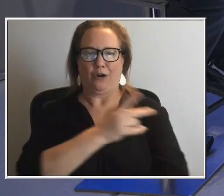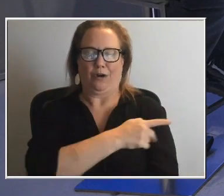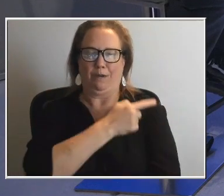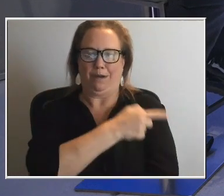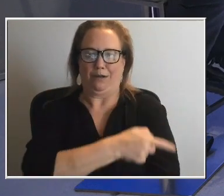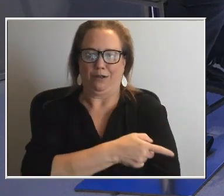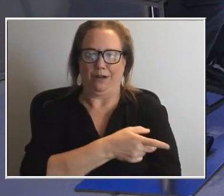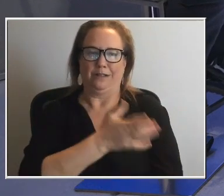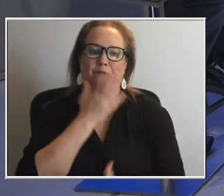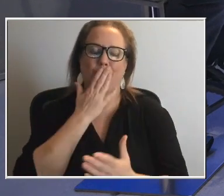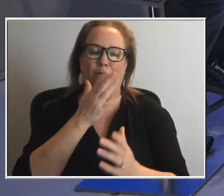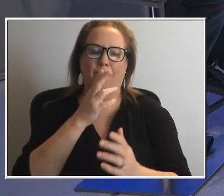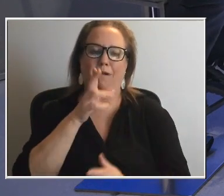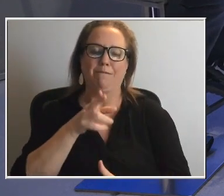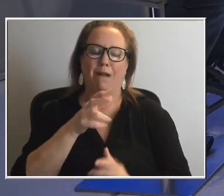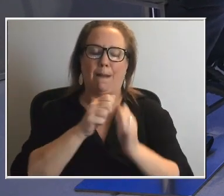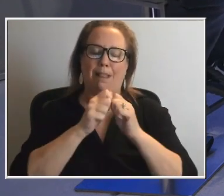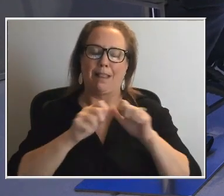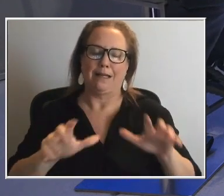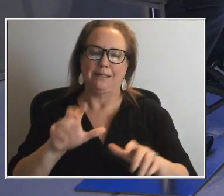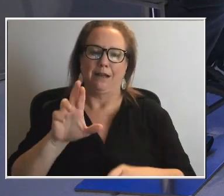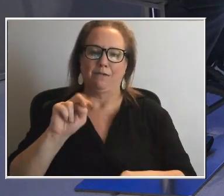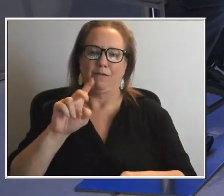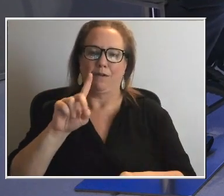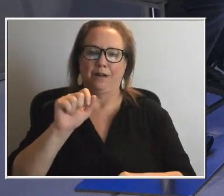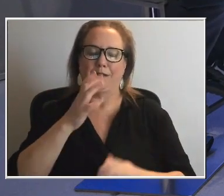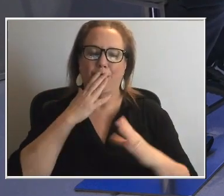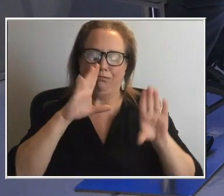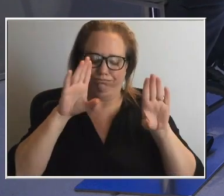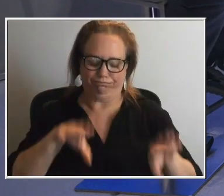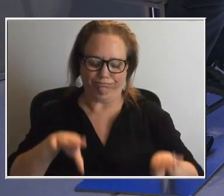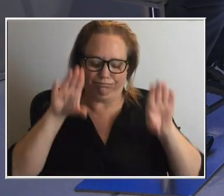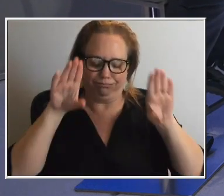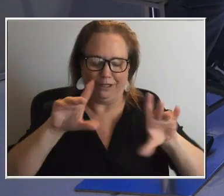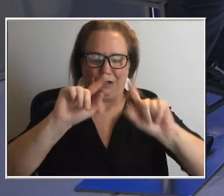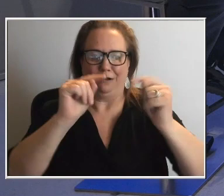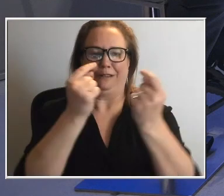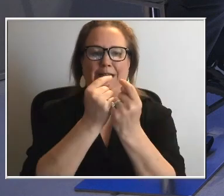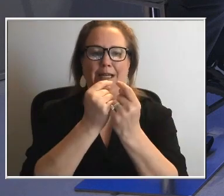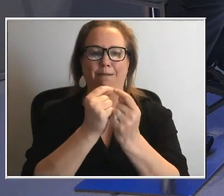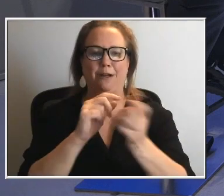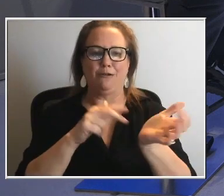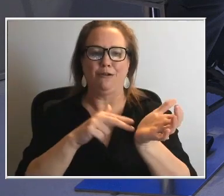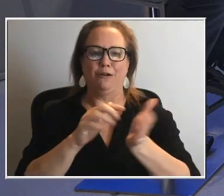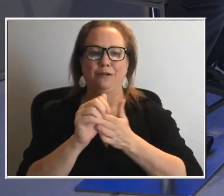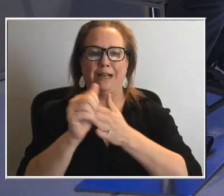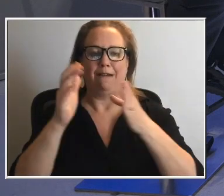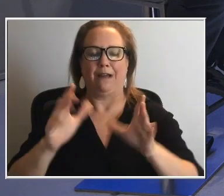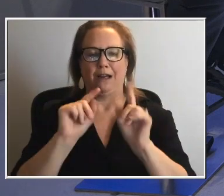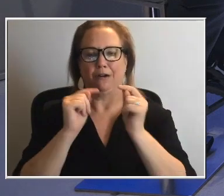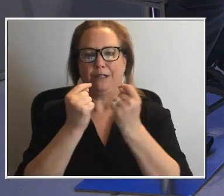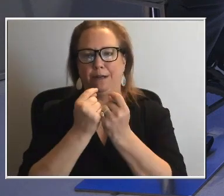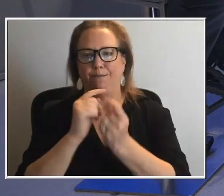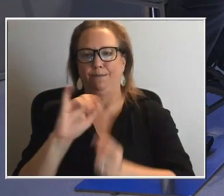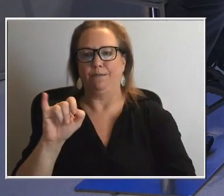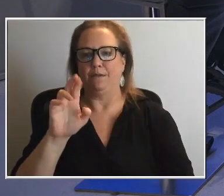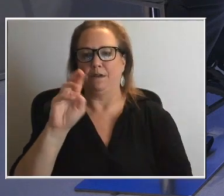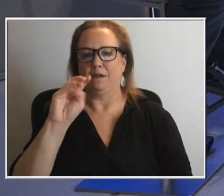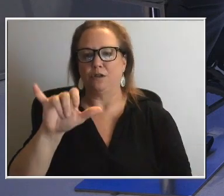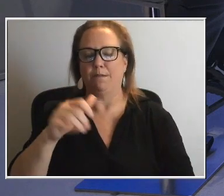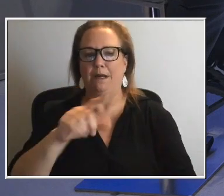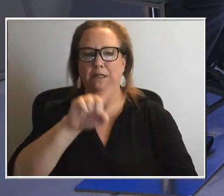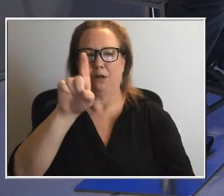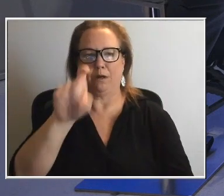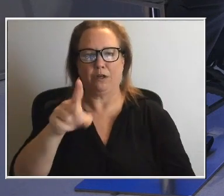and a blessing. So just hats off to your team and all of you and all the work that you are doing. Jeremy has a question. Is there